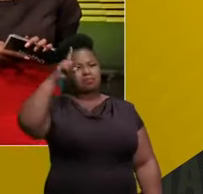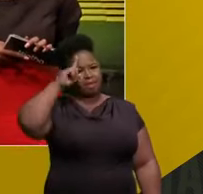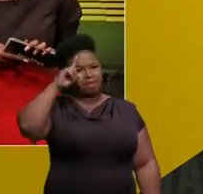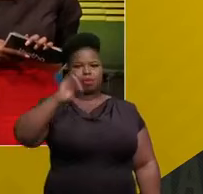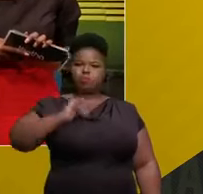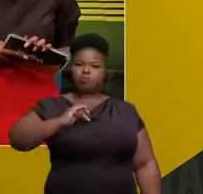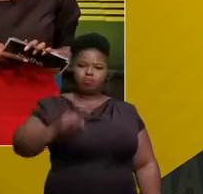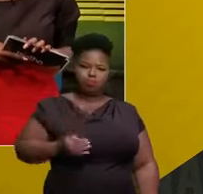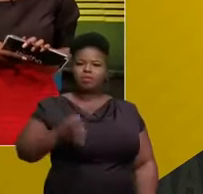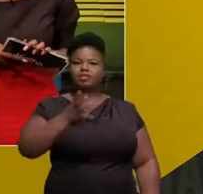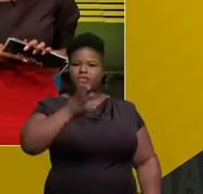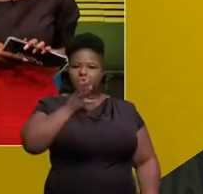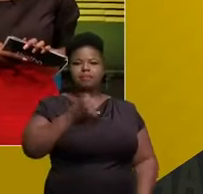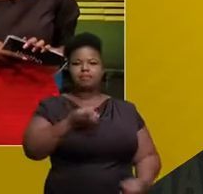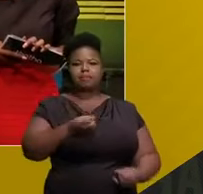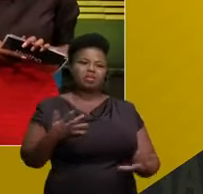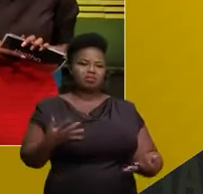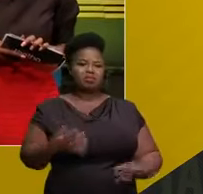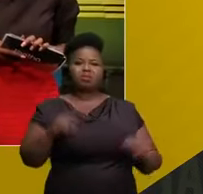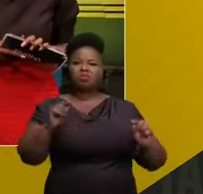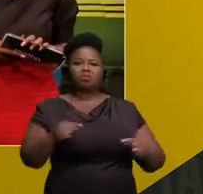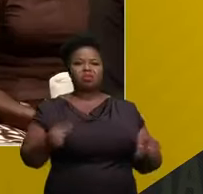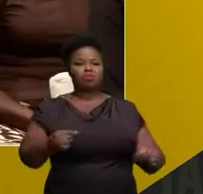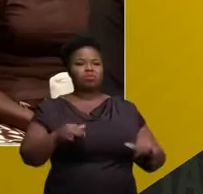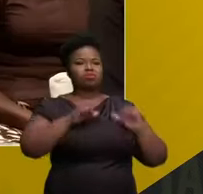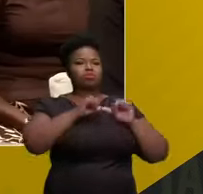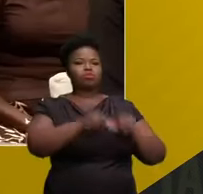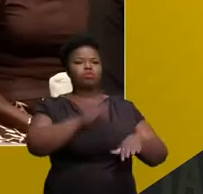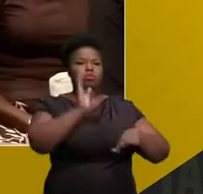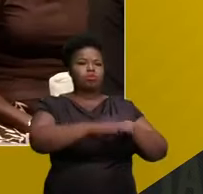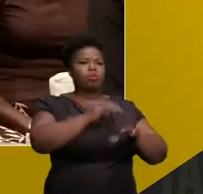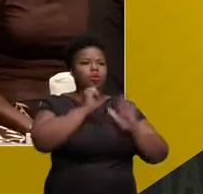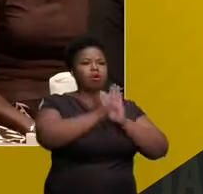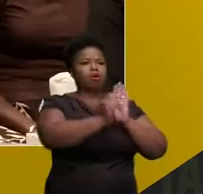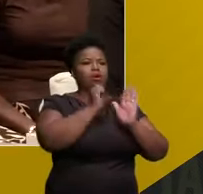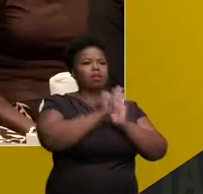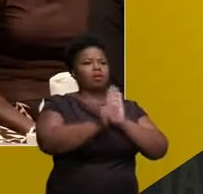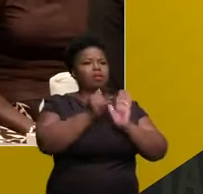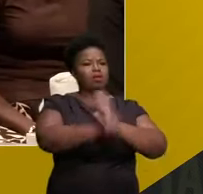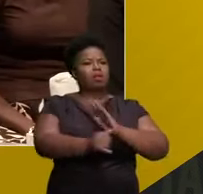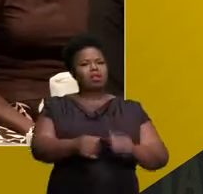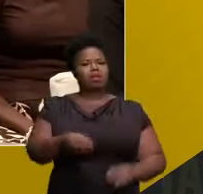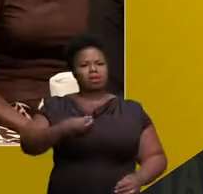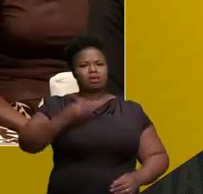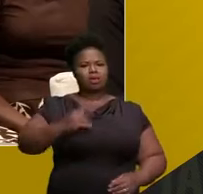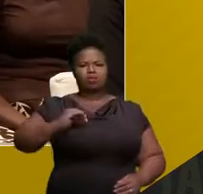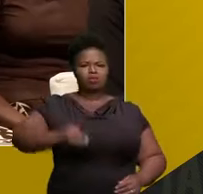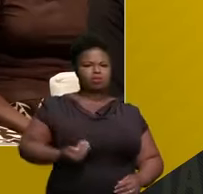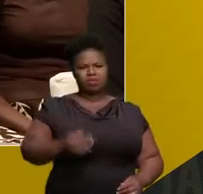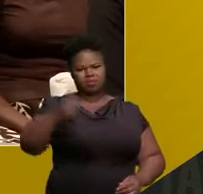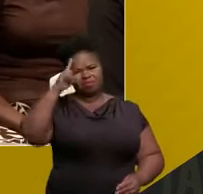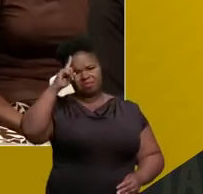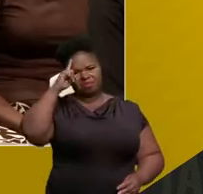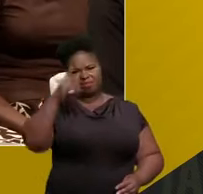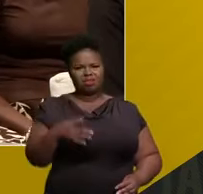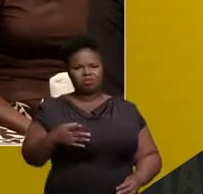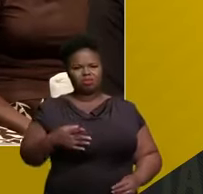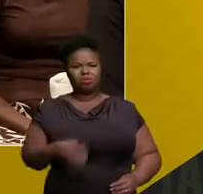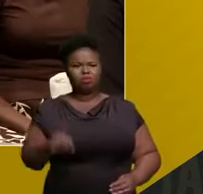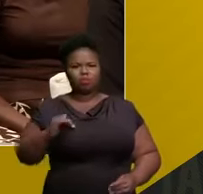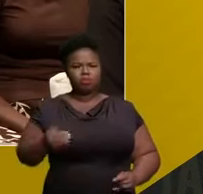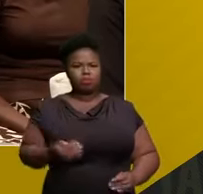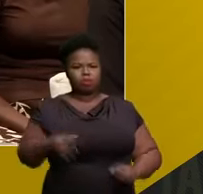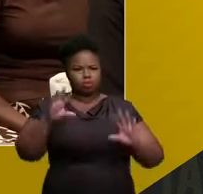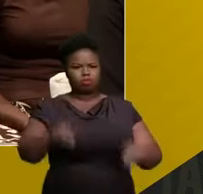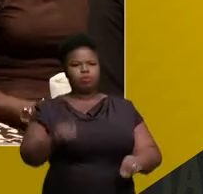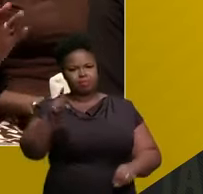it's female. Yes. So we cannot continue to kill young black women. In fact, we cannot continue to kill women.